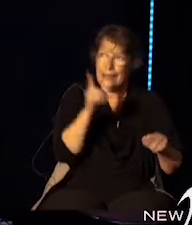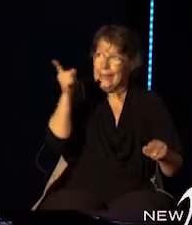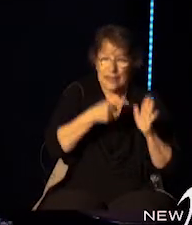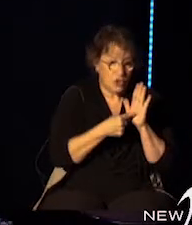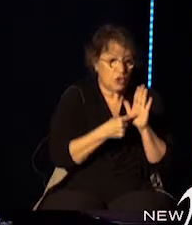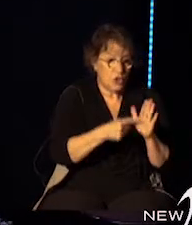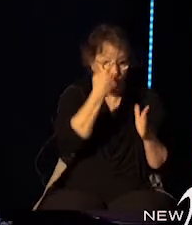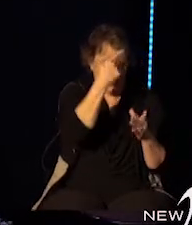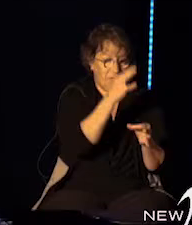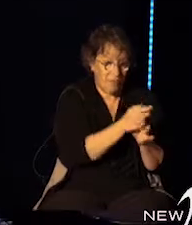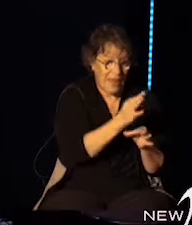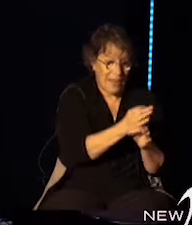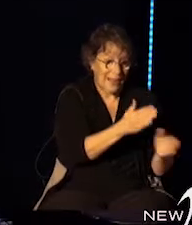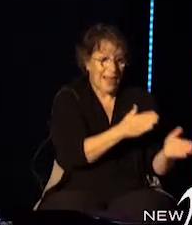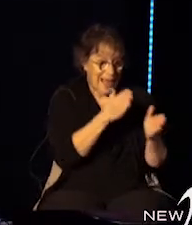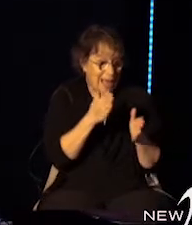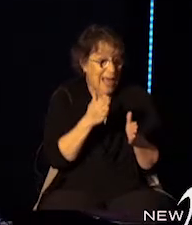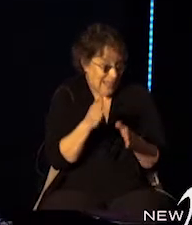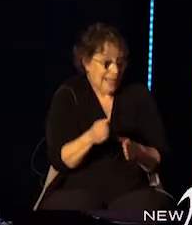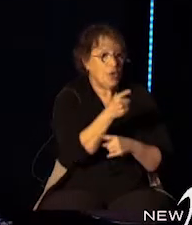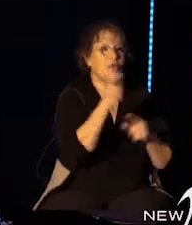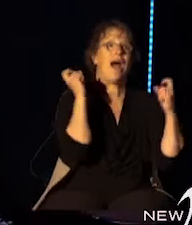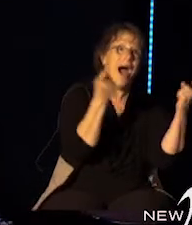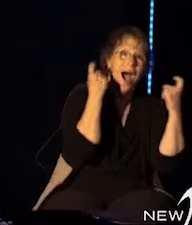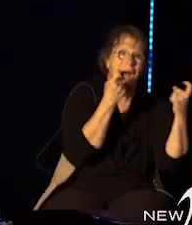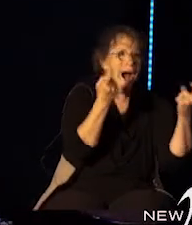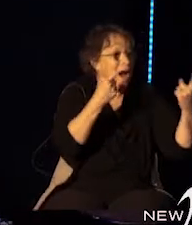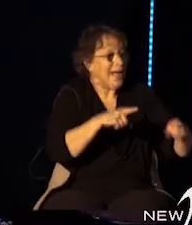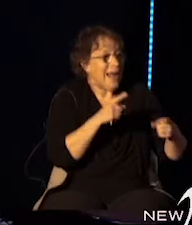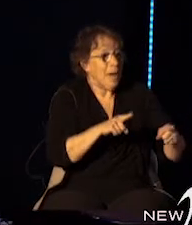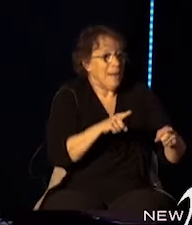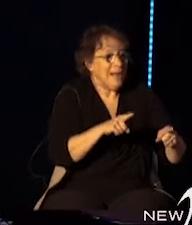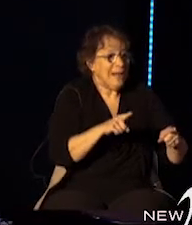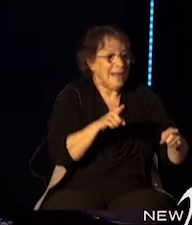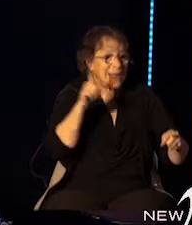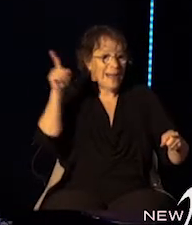and then God's like, "Okay, now I want you to take this incredible blessing, and I want you to give it up.